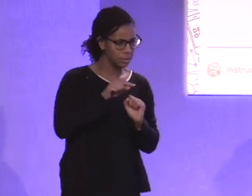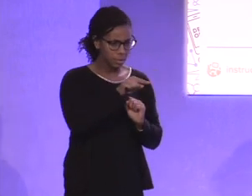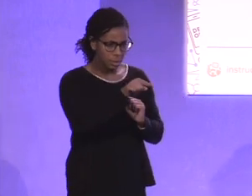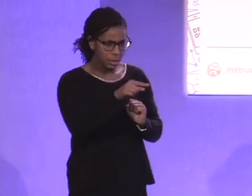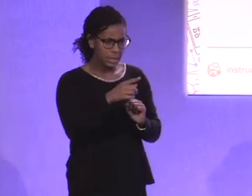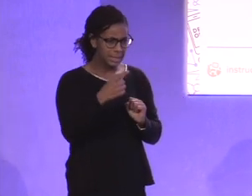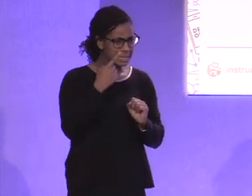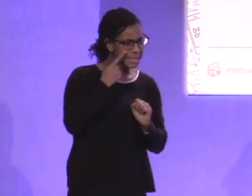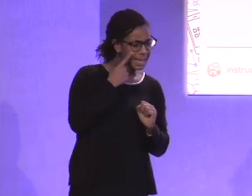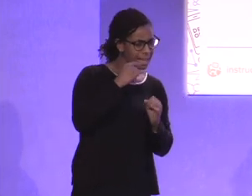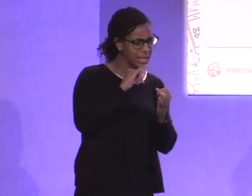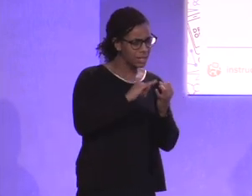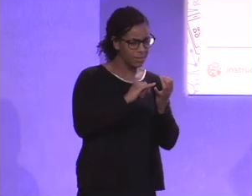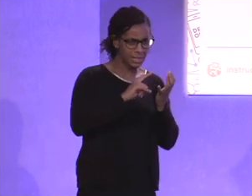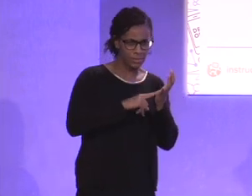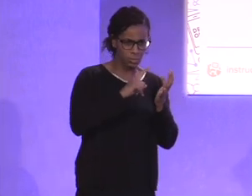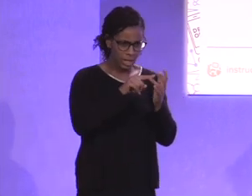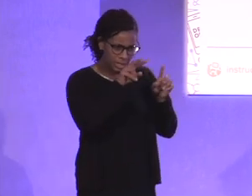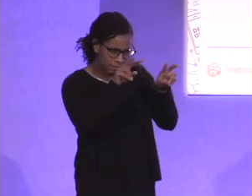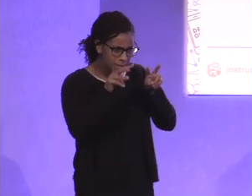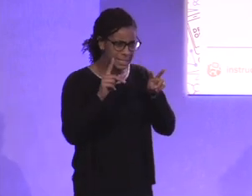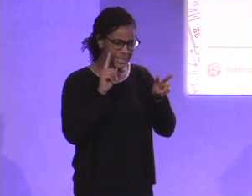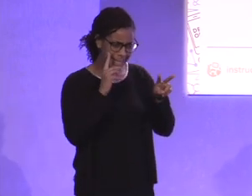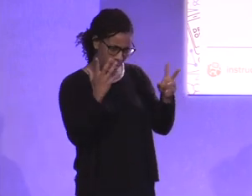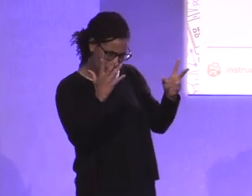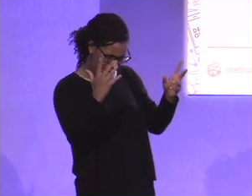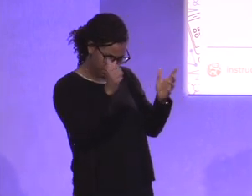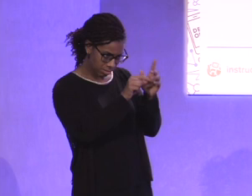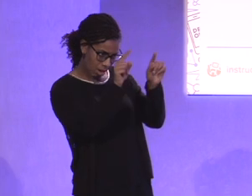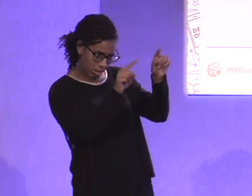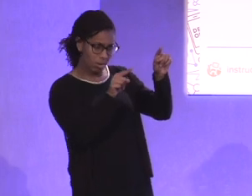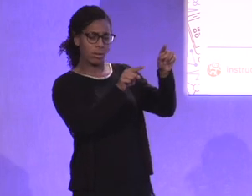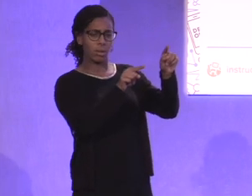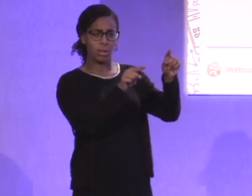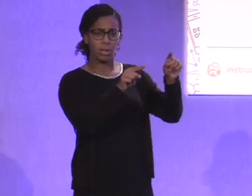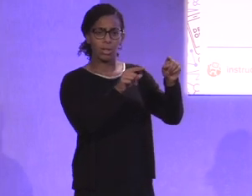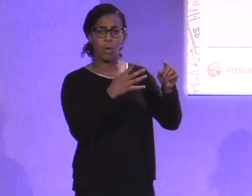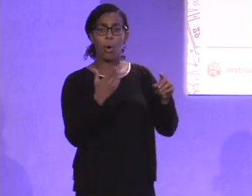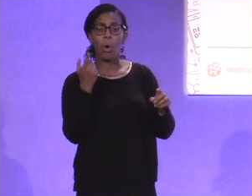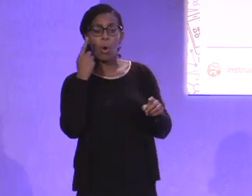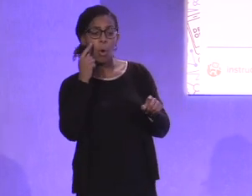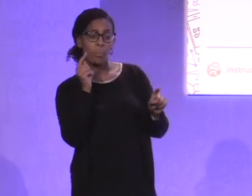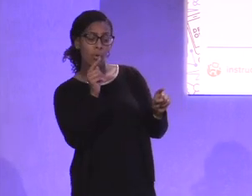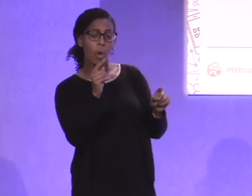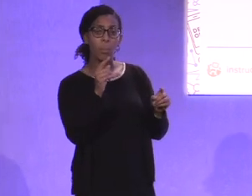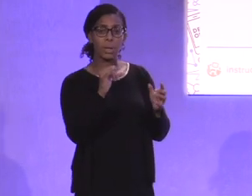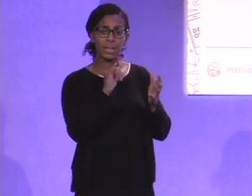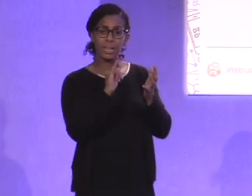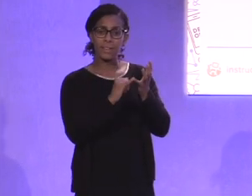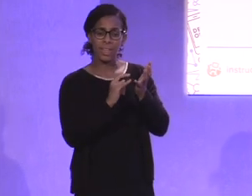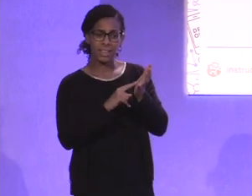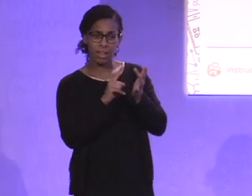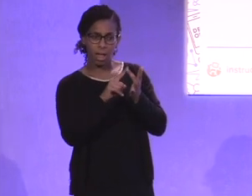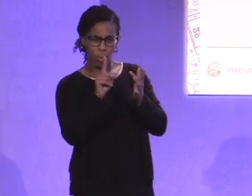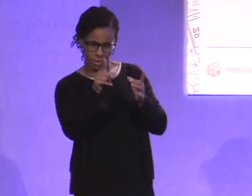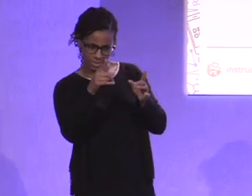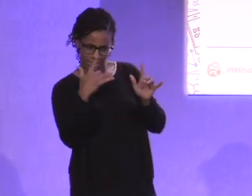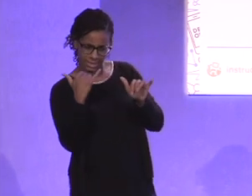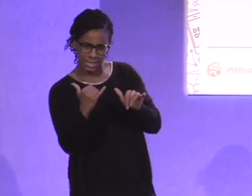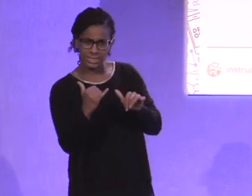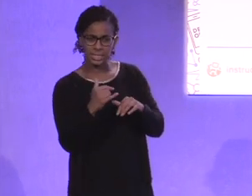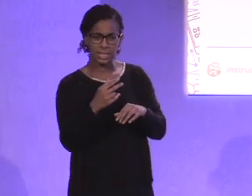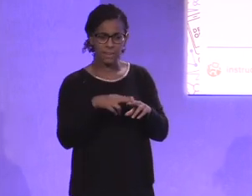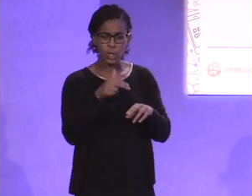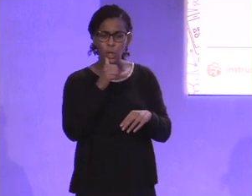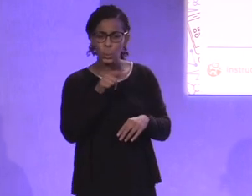level objective is or adjusting what probe, what the SLI is testing. When your understanding of what an unhappy user changes,